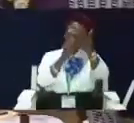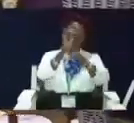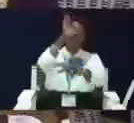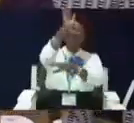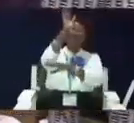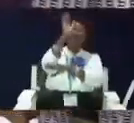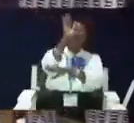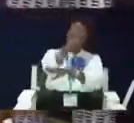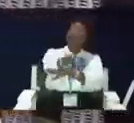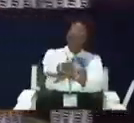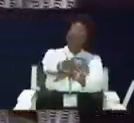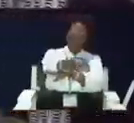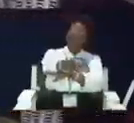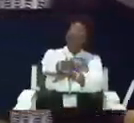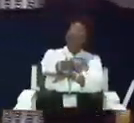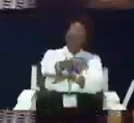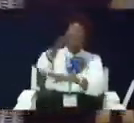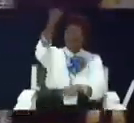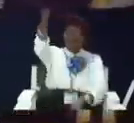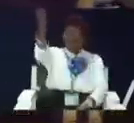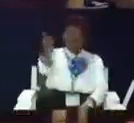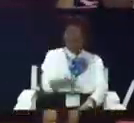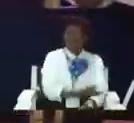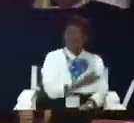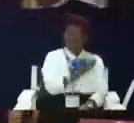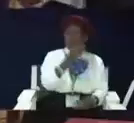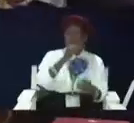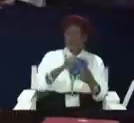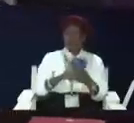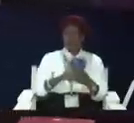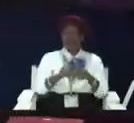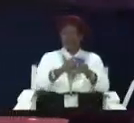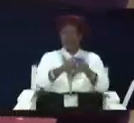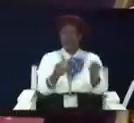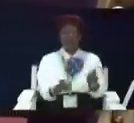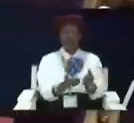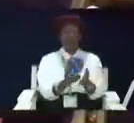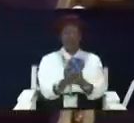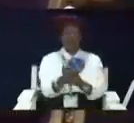eni kan bi meji ki o so fun wa pe e kaabo si aluyo.